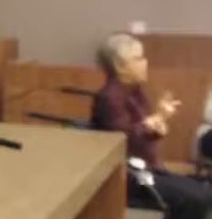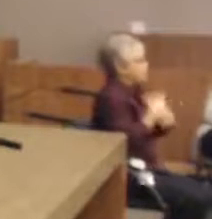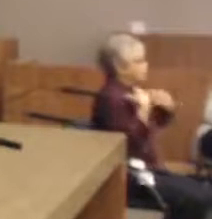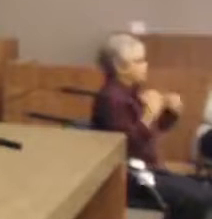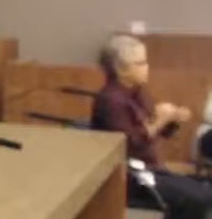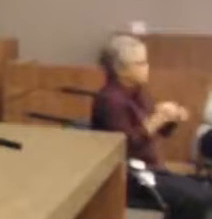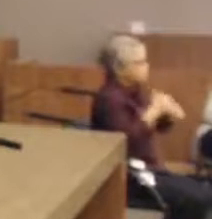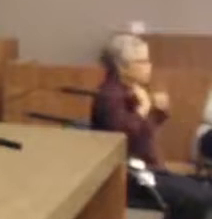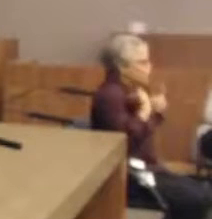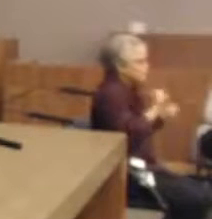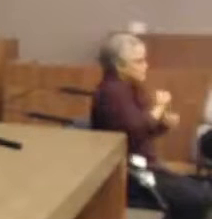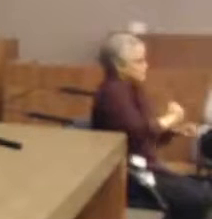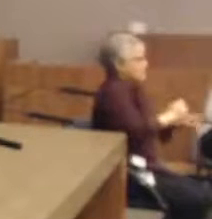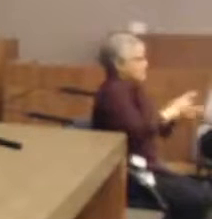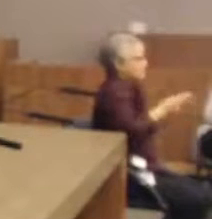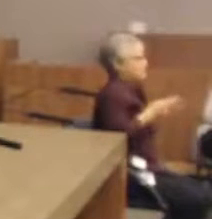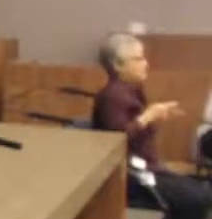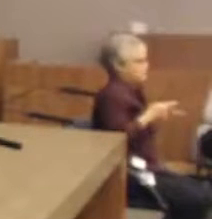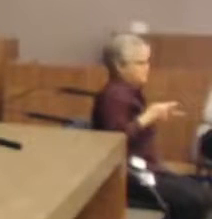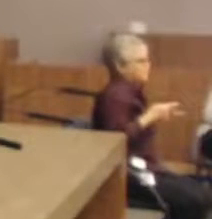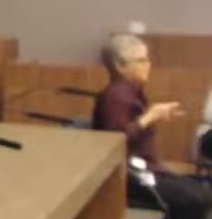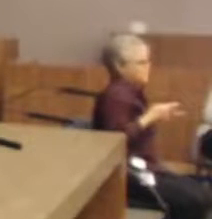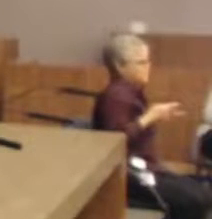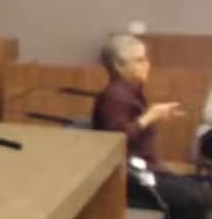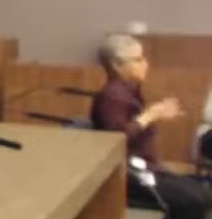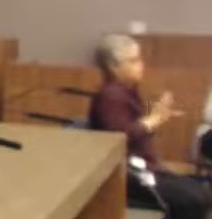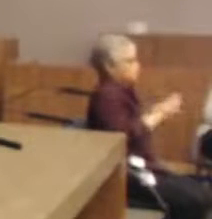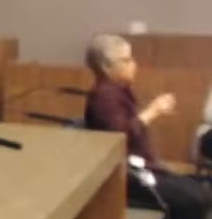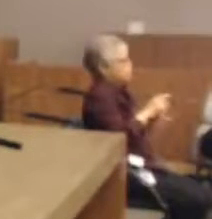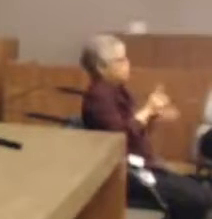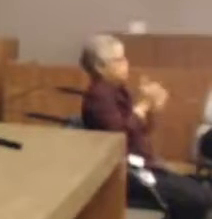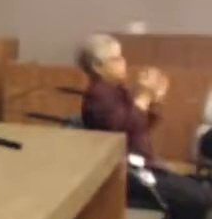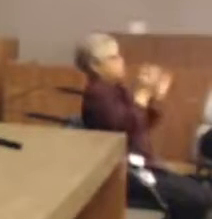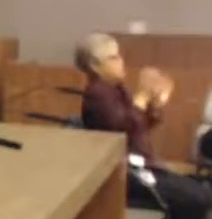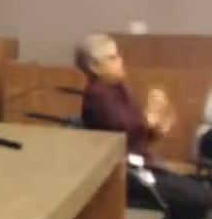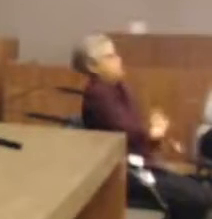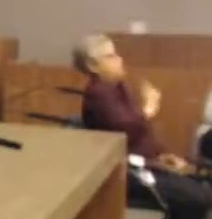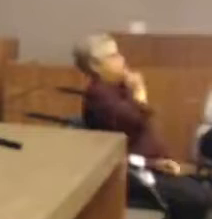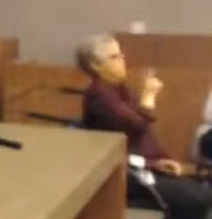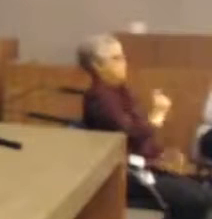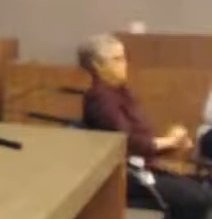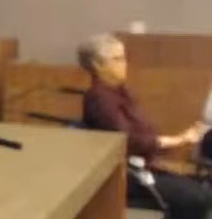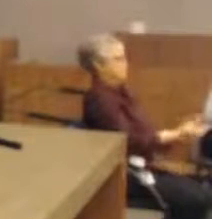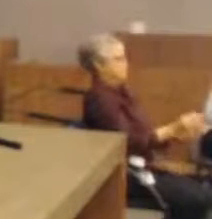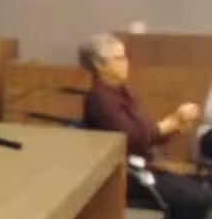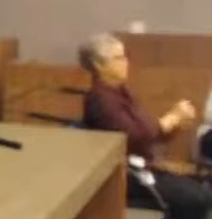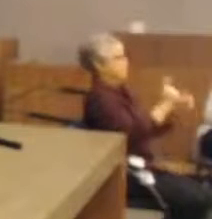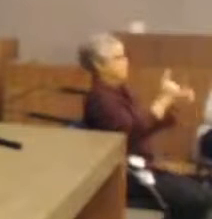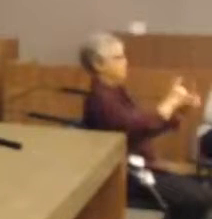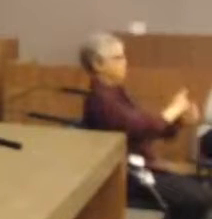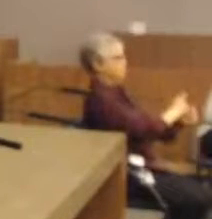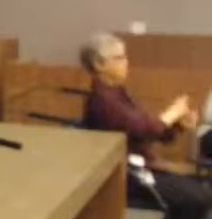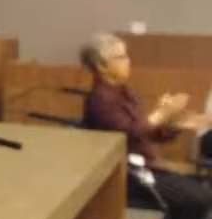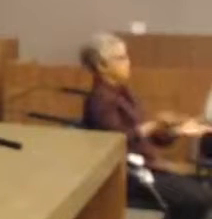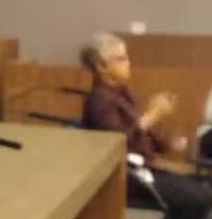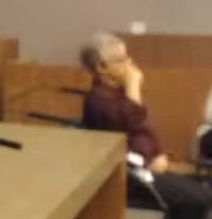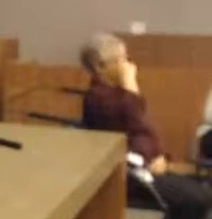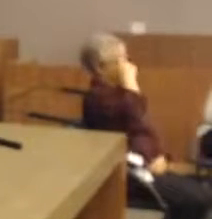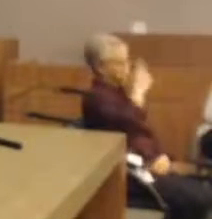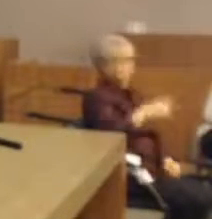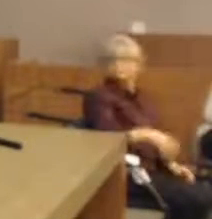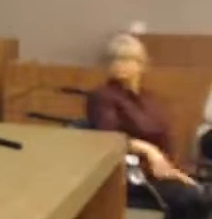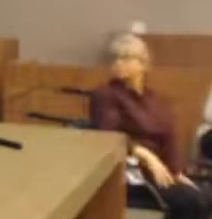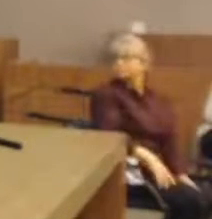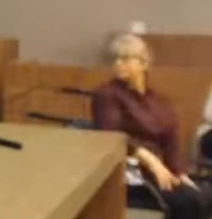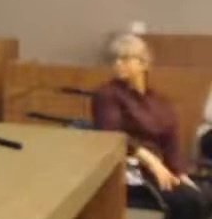to. So your trauma is different, and it tends to be complex and chronic. All right, so this is the brain, and I'm going to give you a diagram to